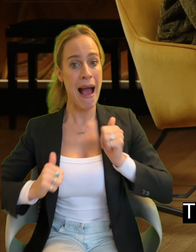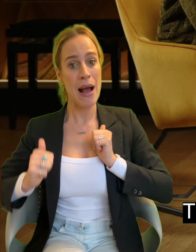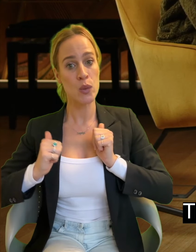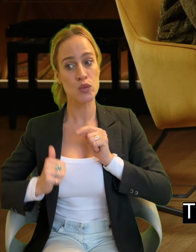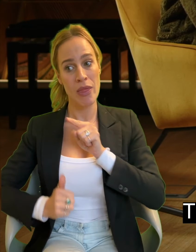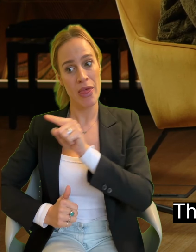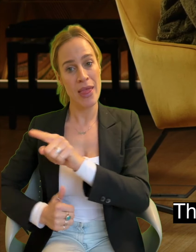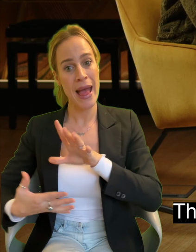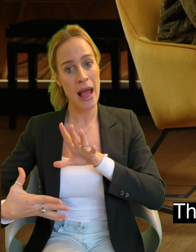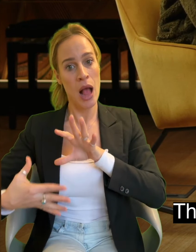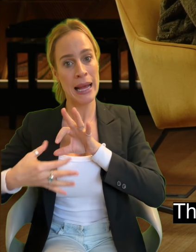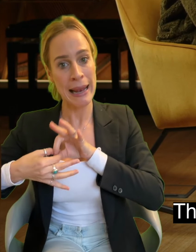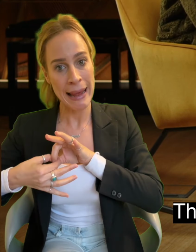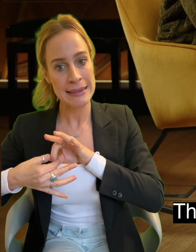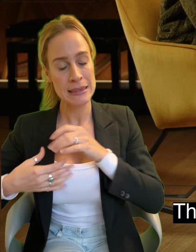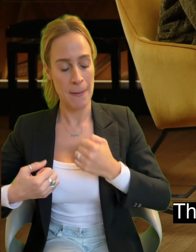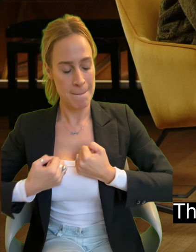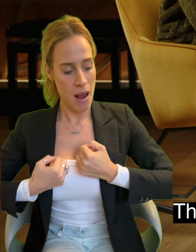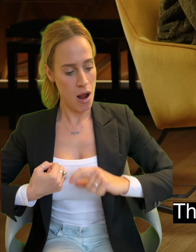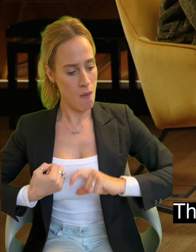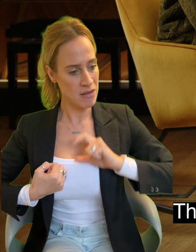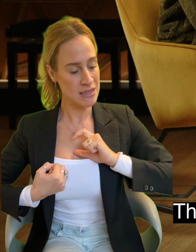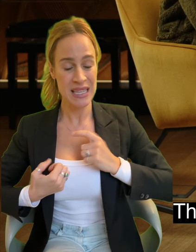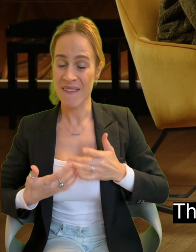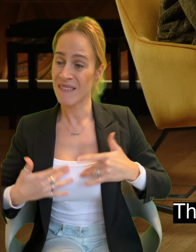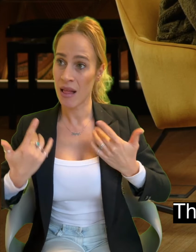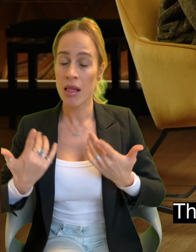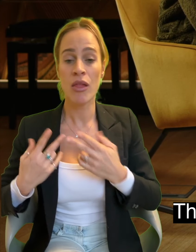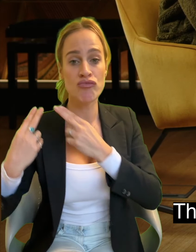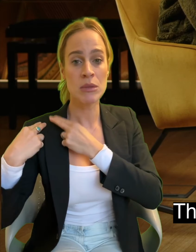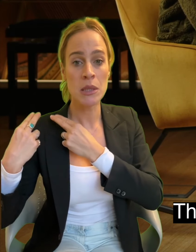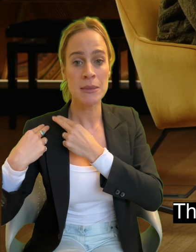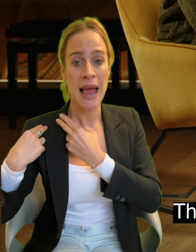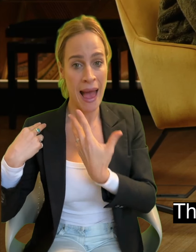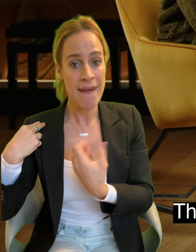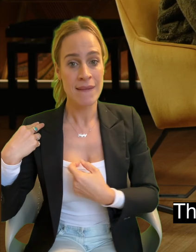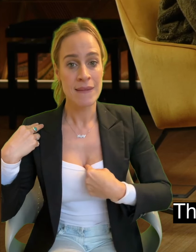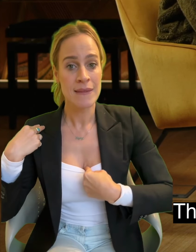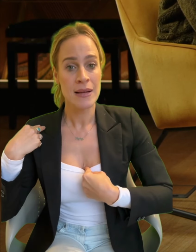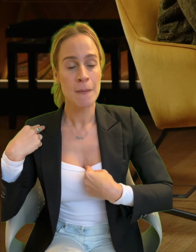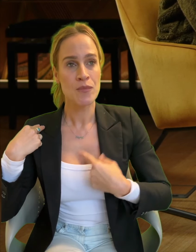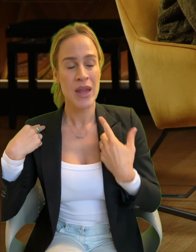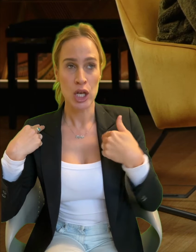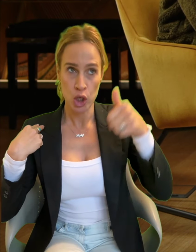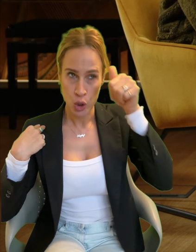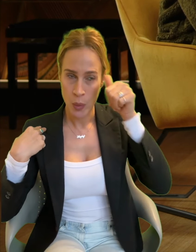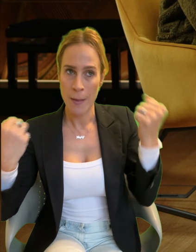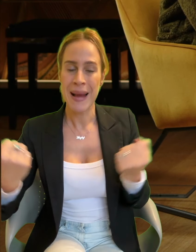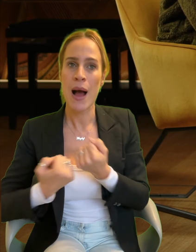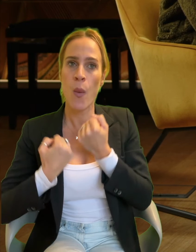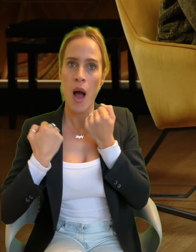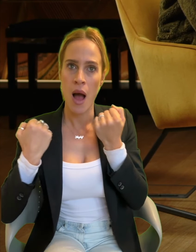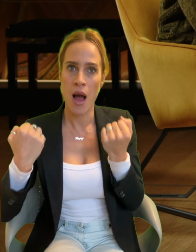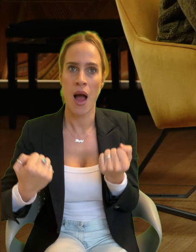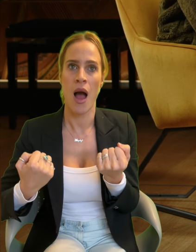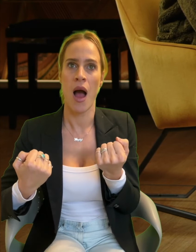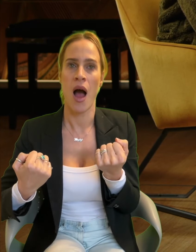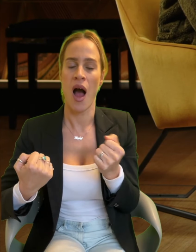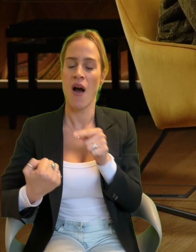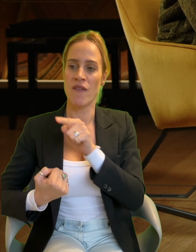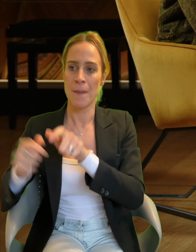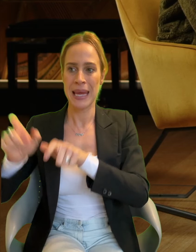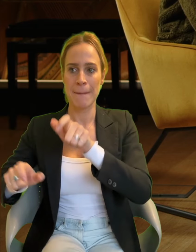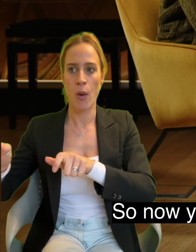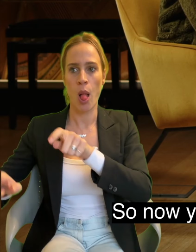never thought I would have. That's a responsibility that once I knew how powerful it was, that's a big part